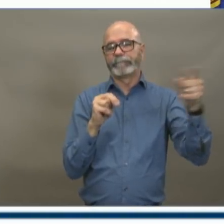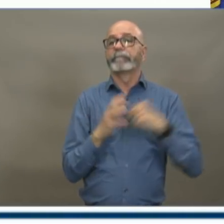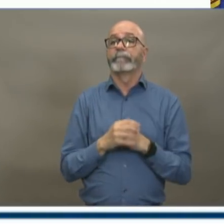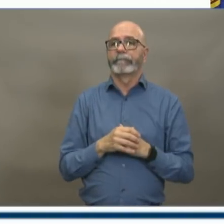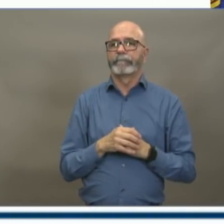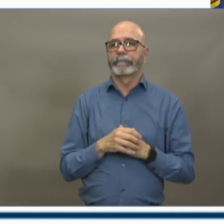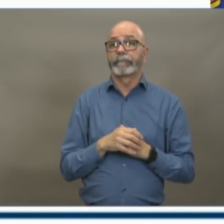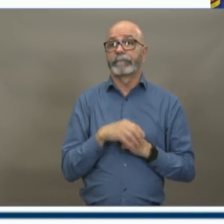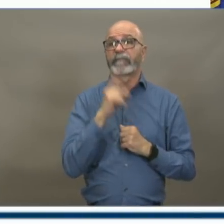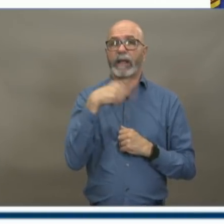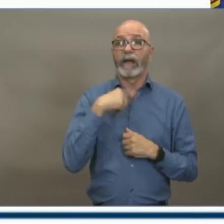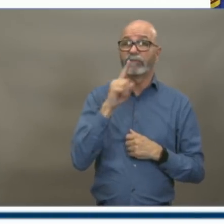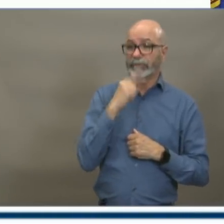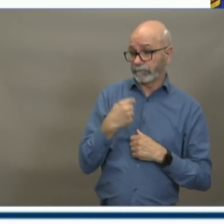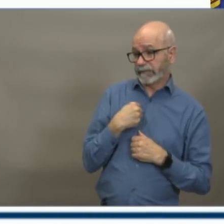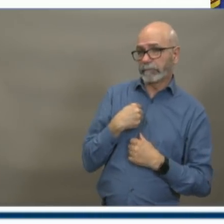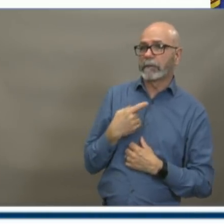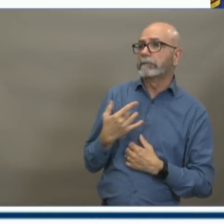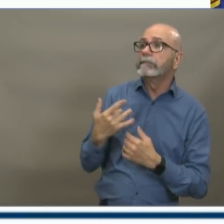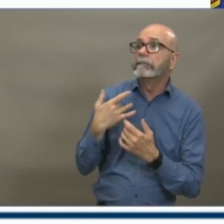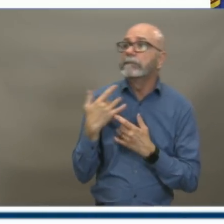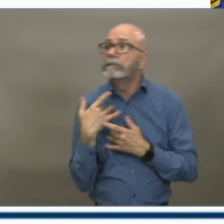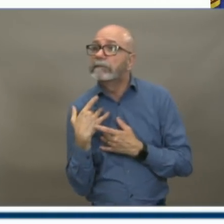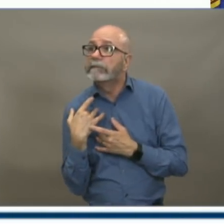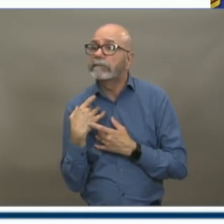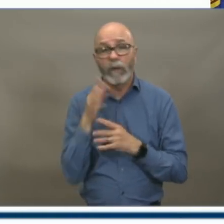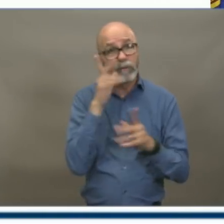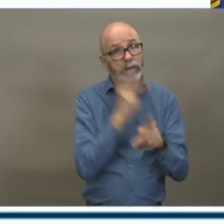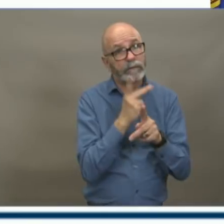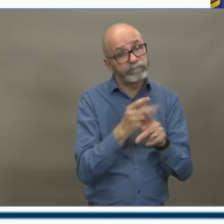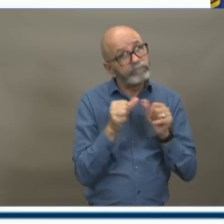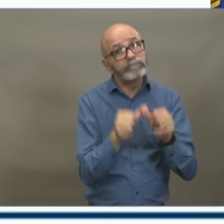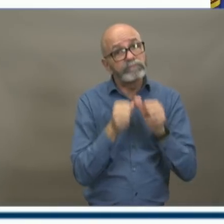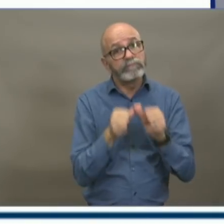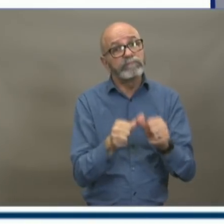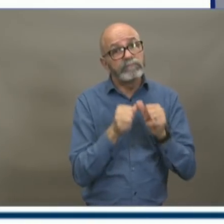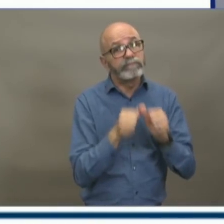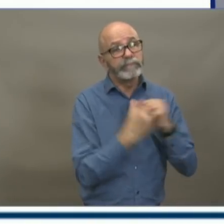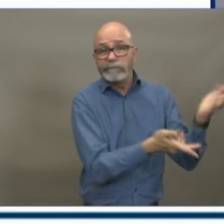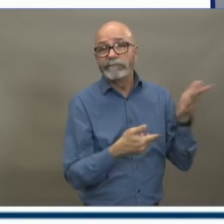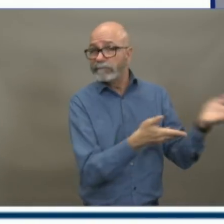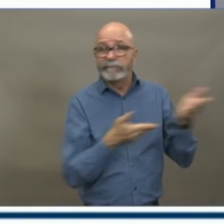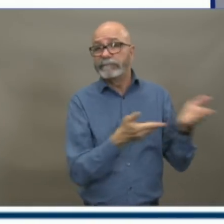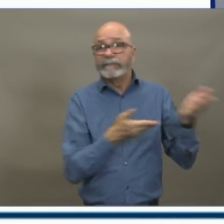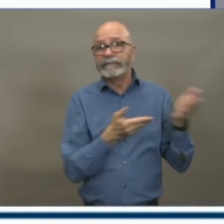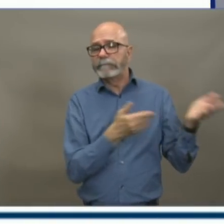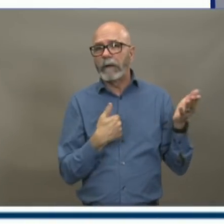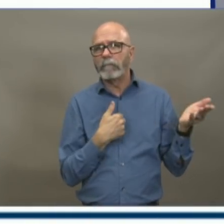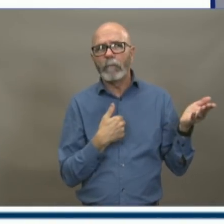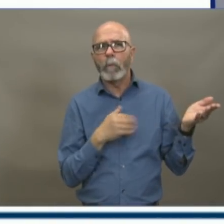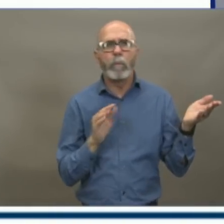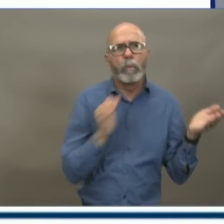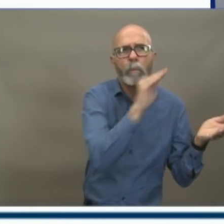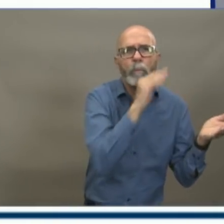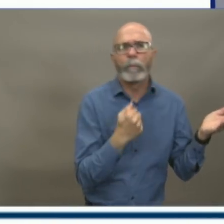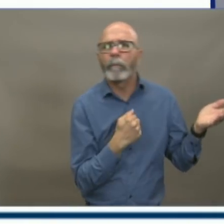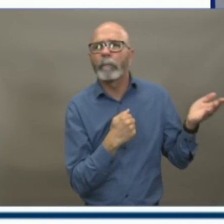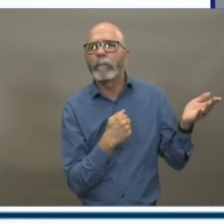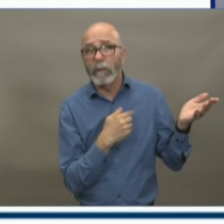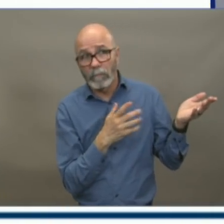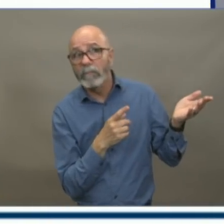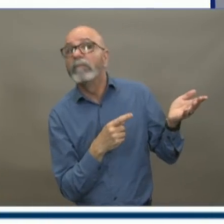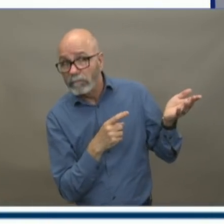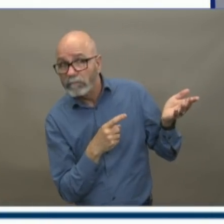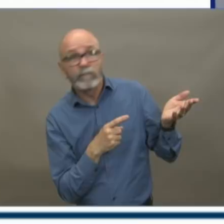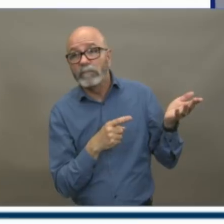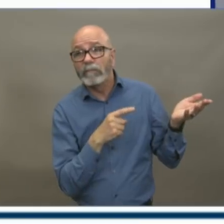amount. Obviously, we want as many doses as we can get, but we were concerned about the consistency of supply, knowing that the